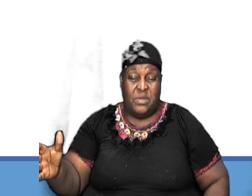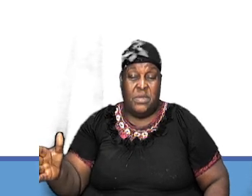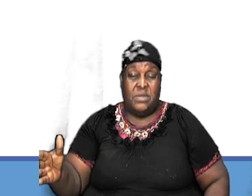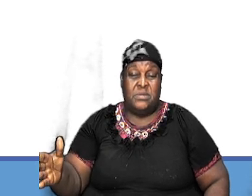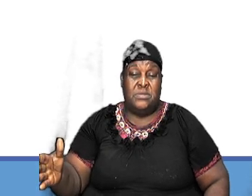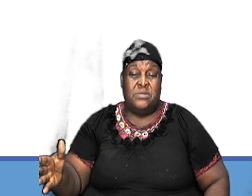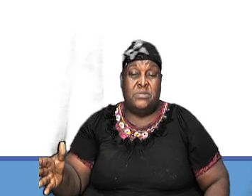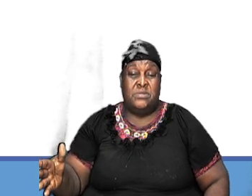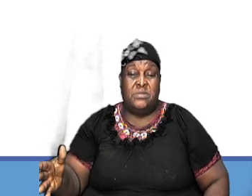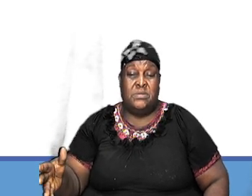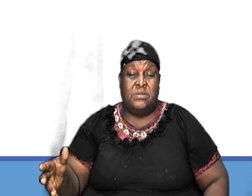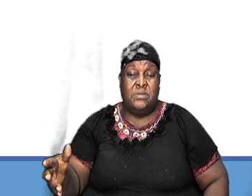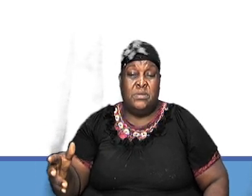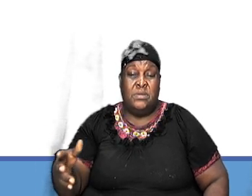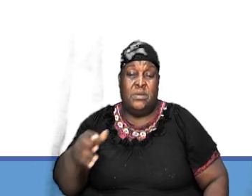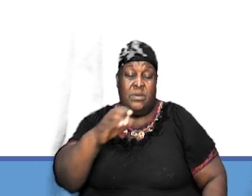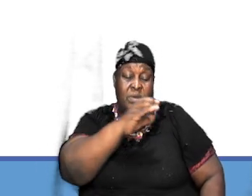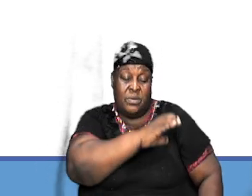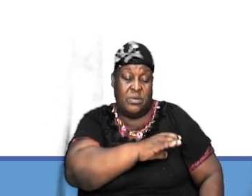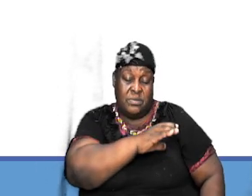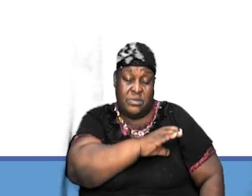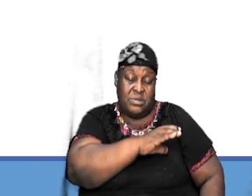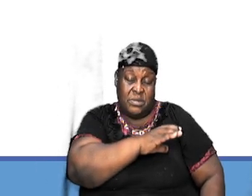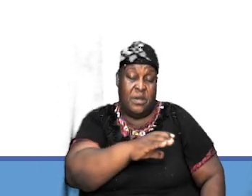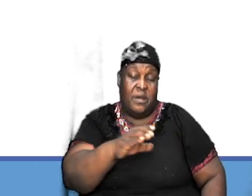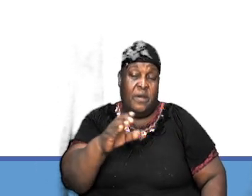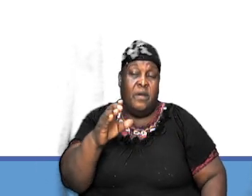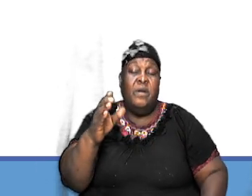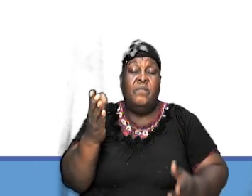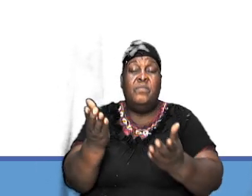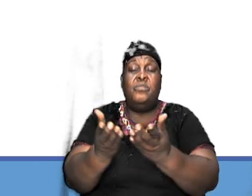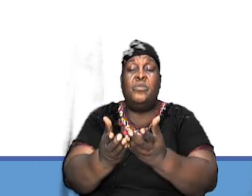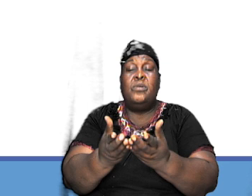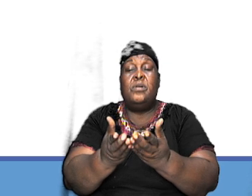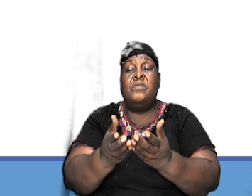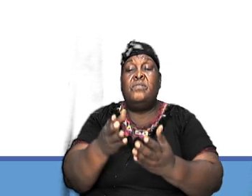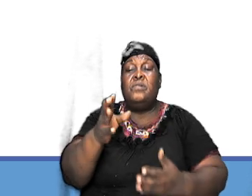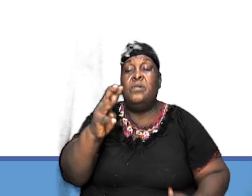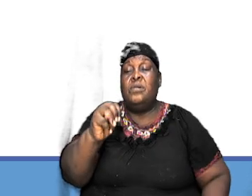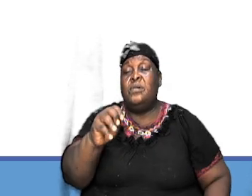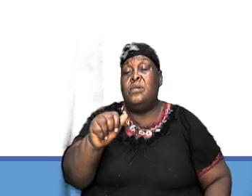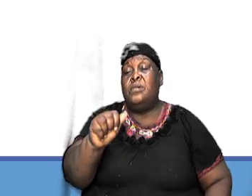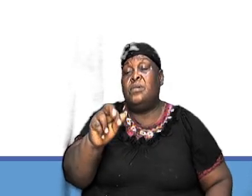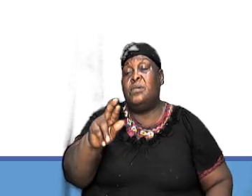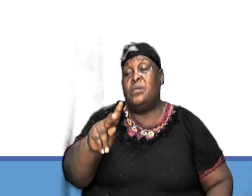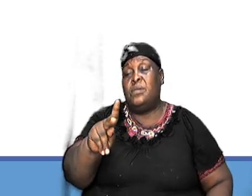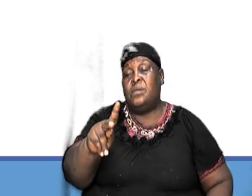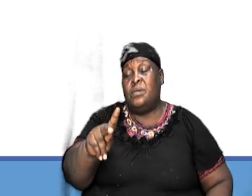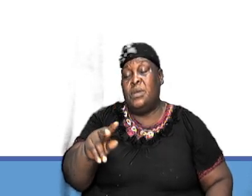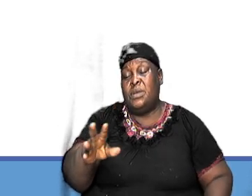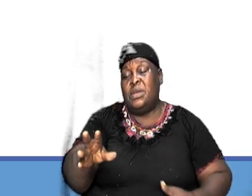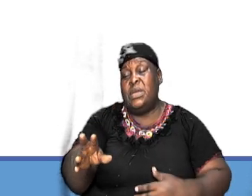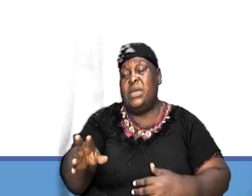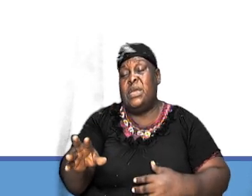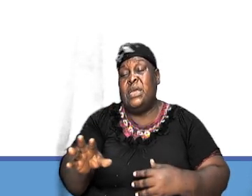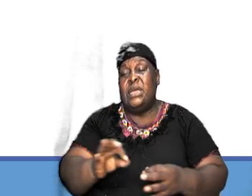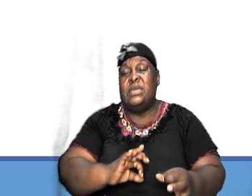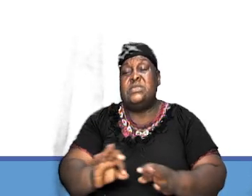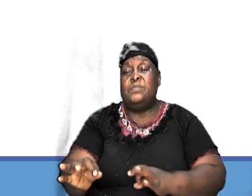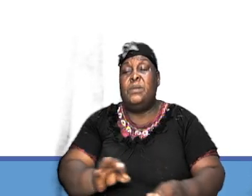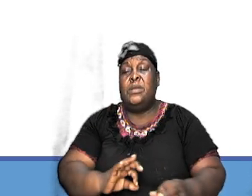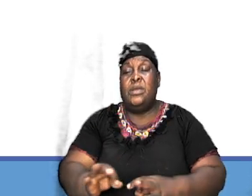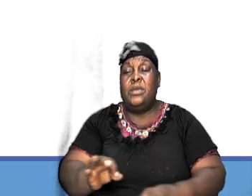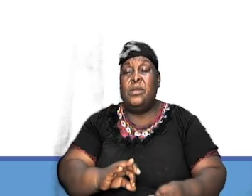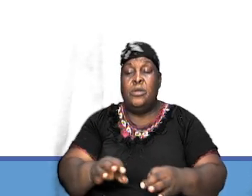One of the characteristics of the book of Mark is that you'll find that he explained Jewish culture